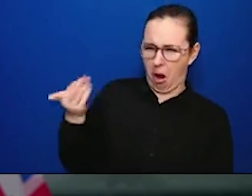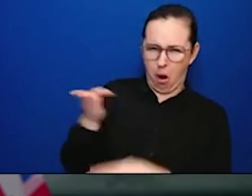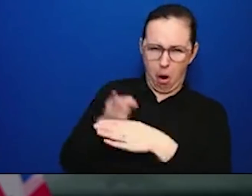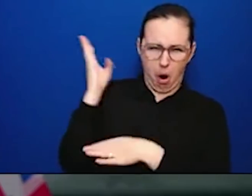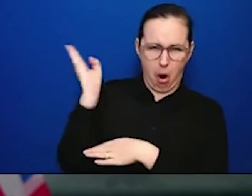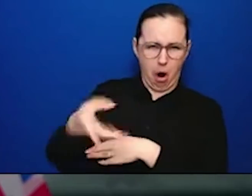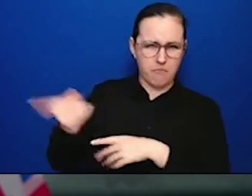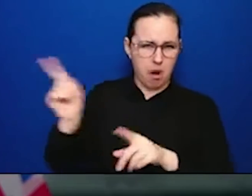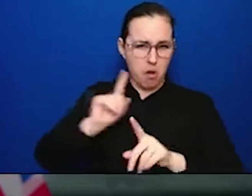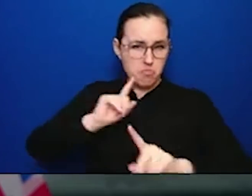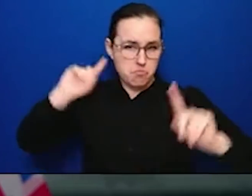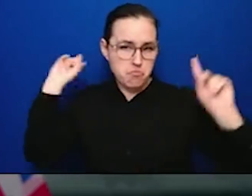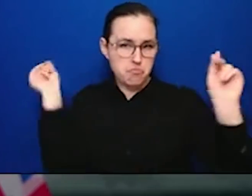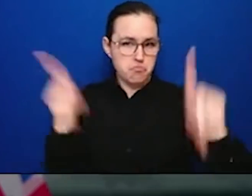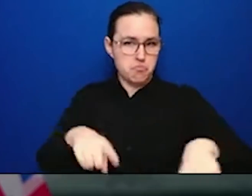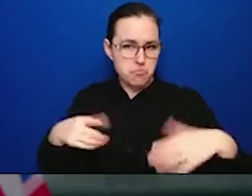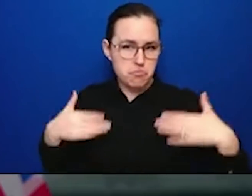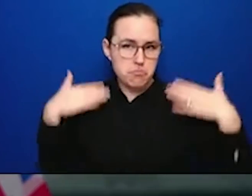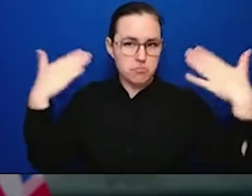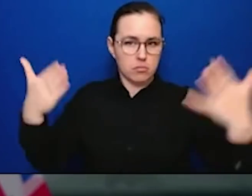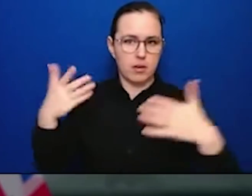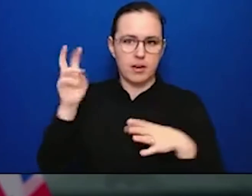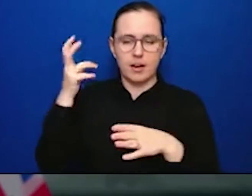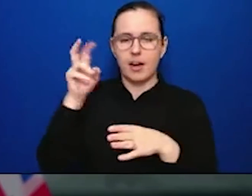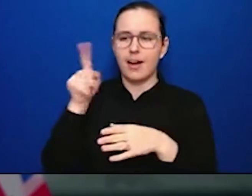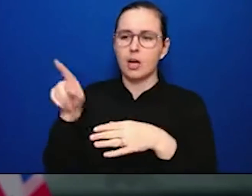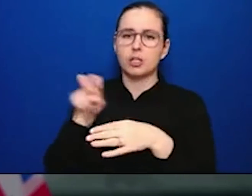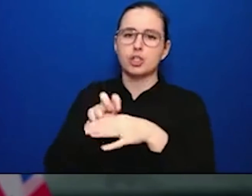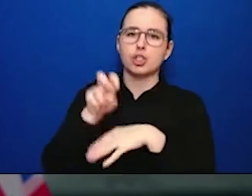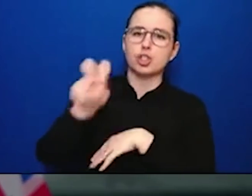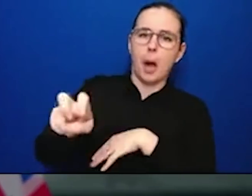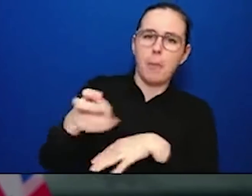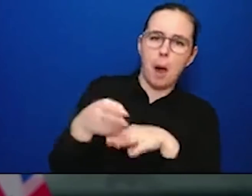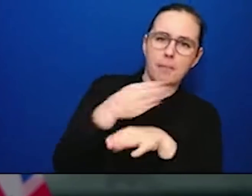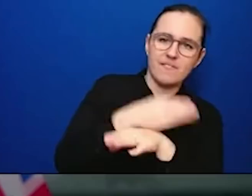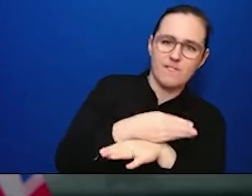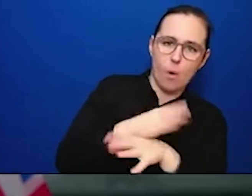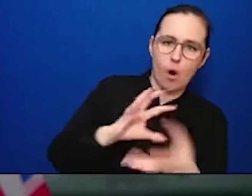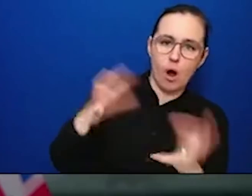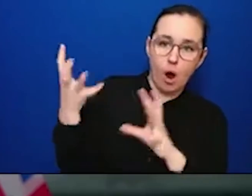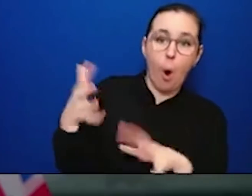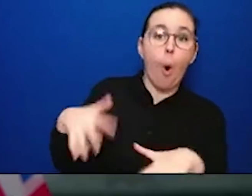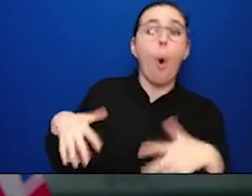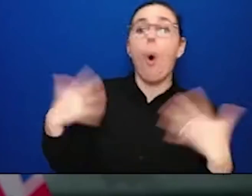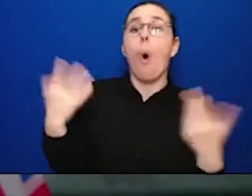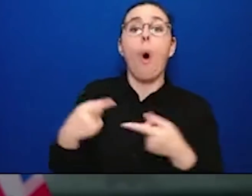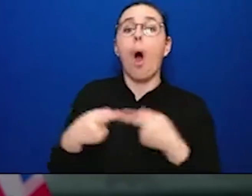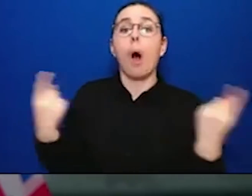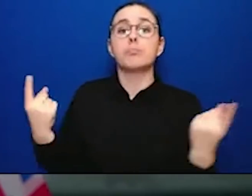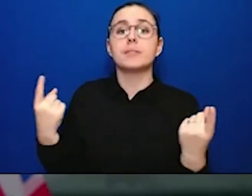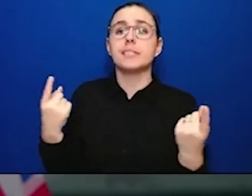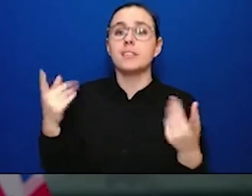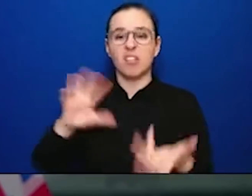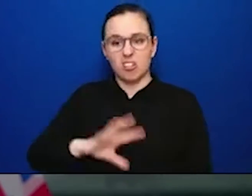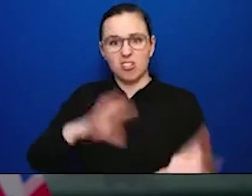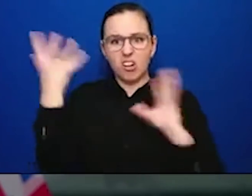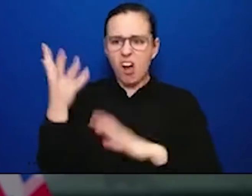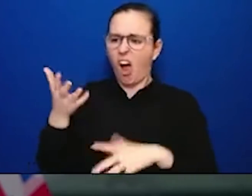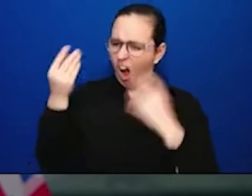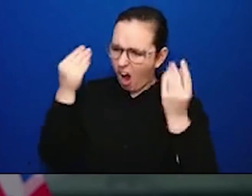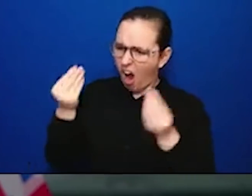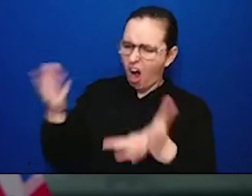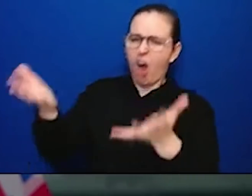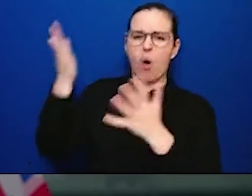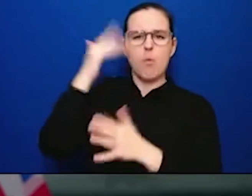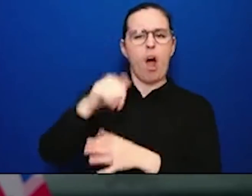I want to kind of look back over the last few weeks as Omicron quickly flared its head here in BC. This is a question both for you and for the minister. What do